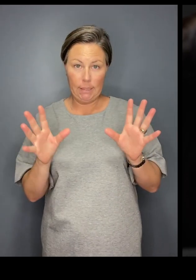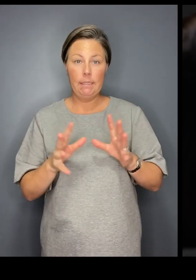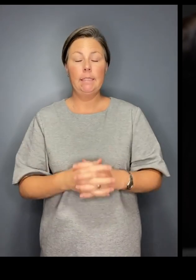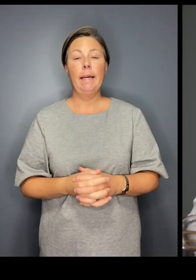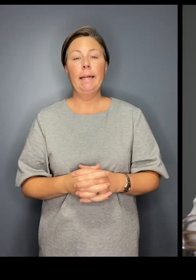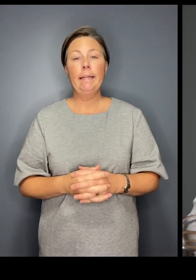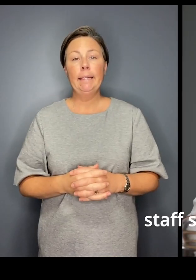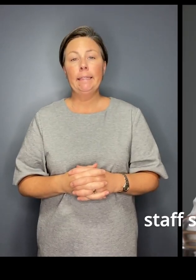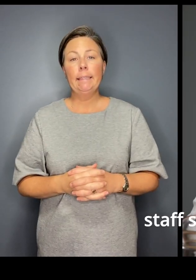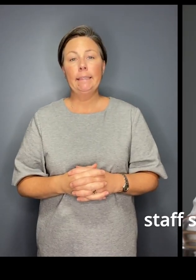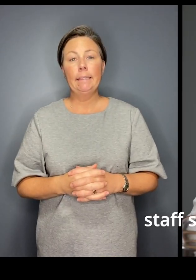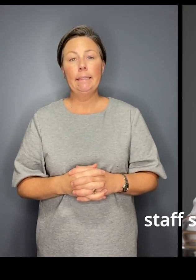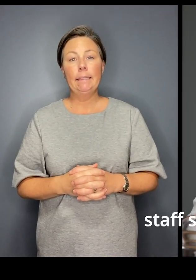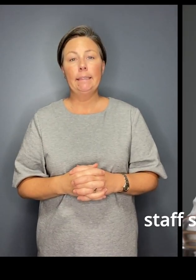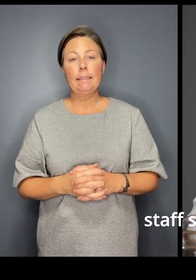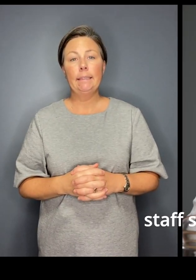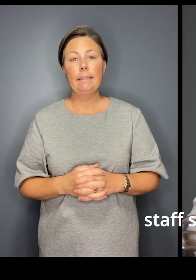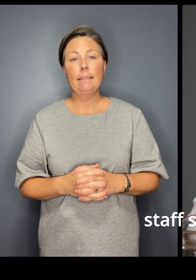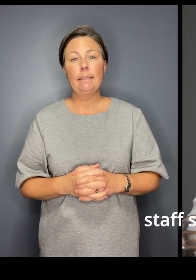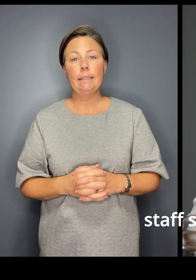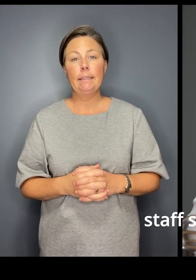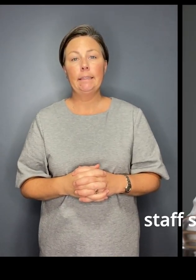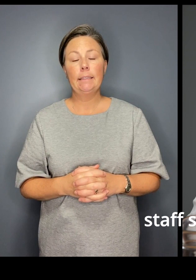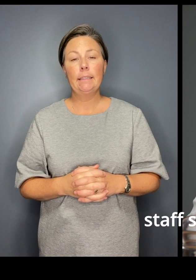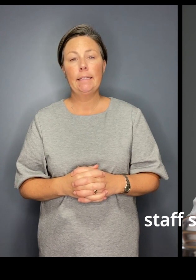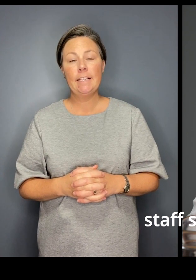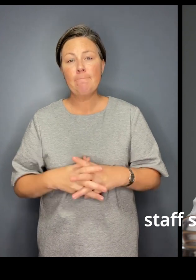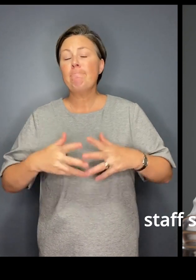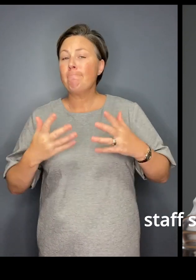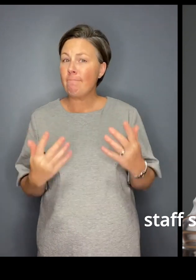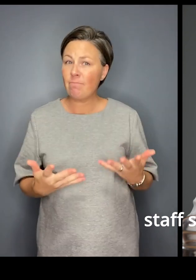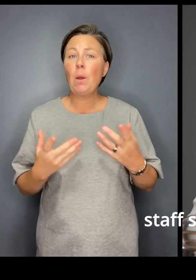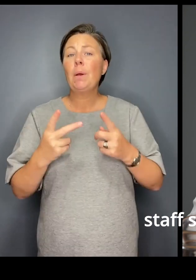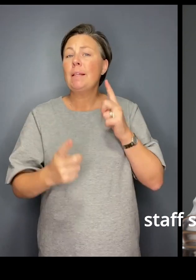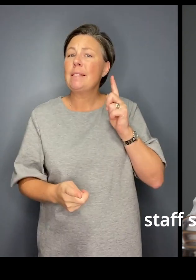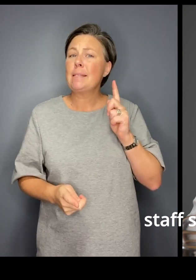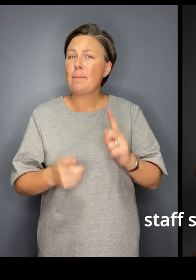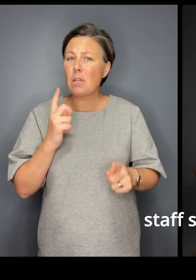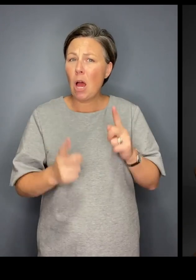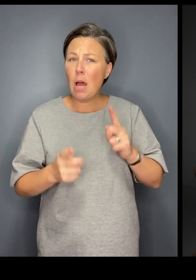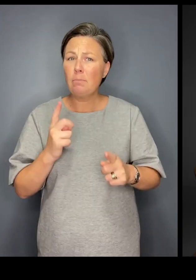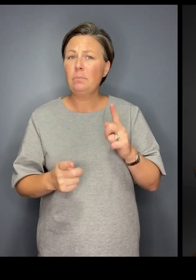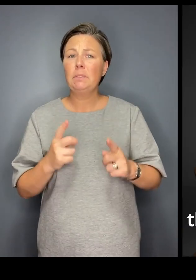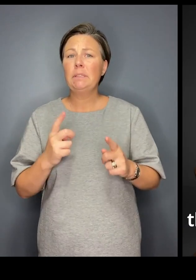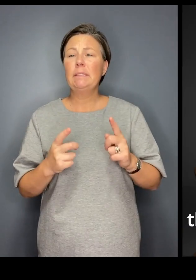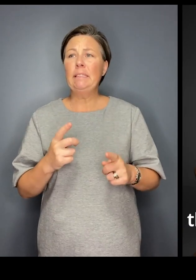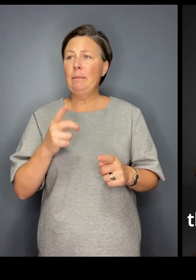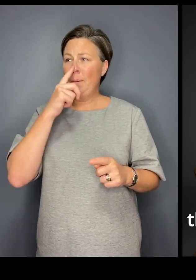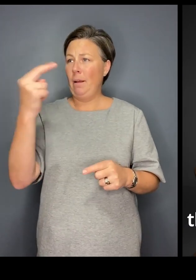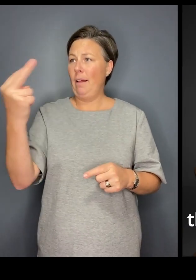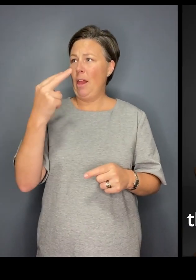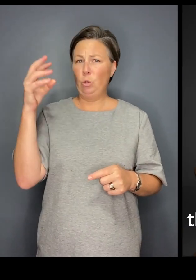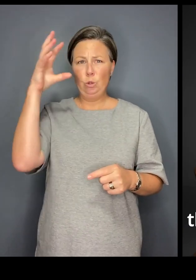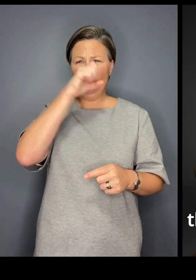disability, staff sometimes make assumptions that can